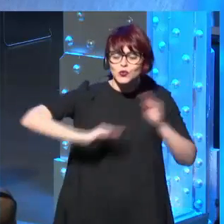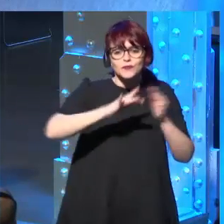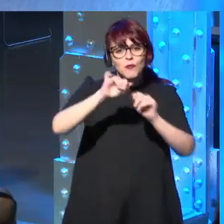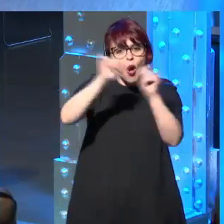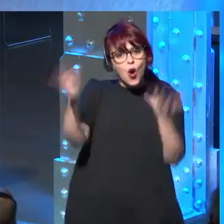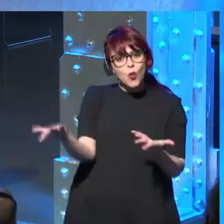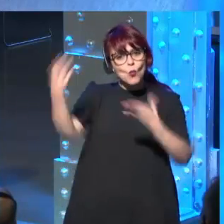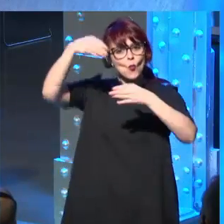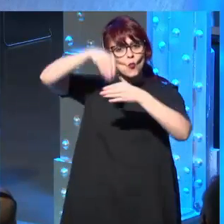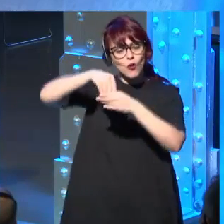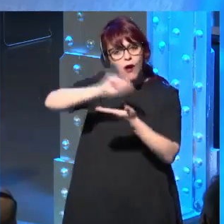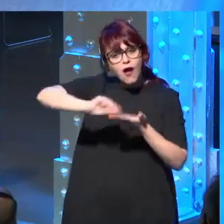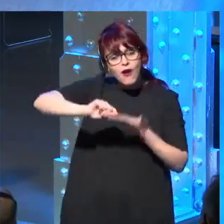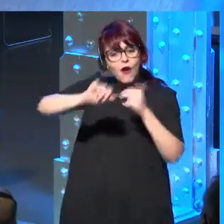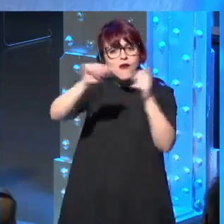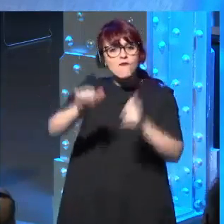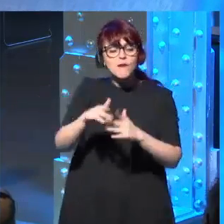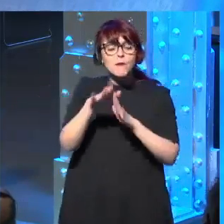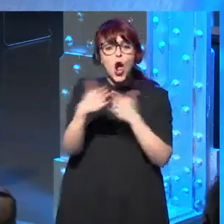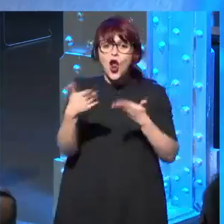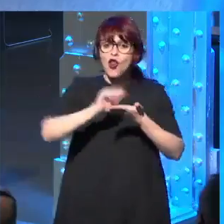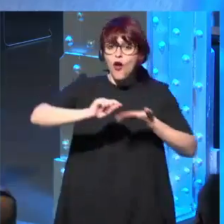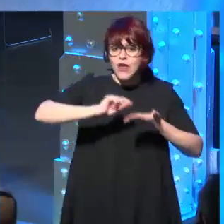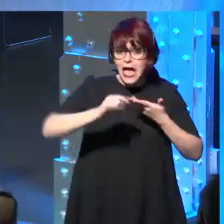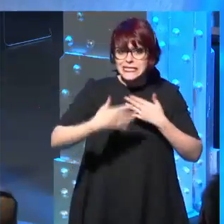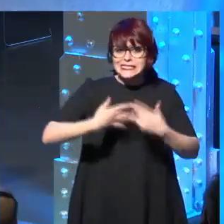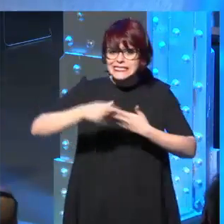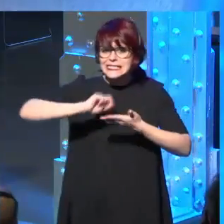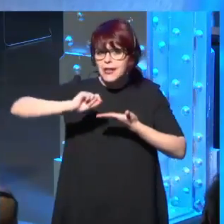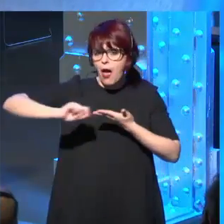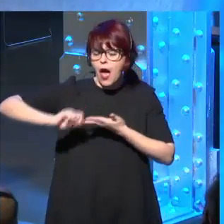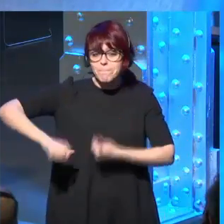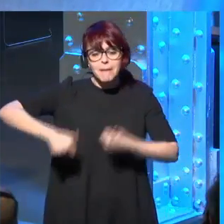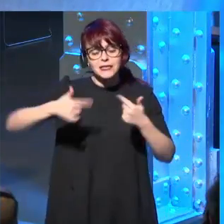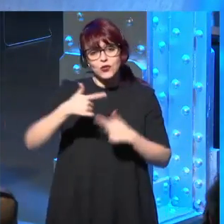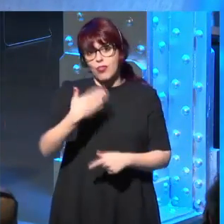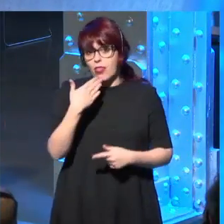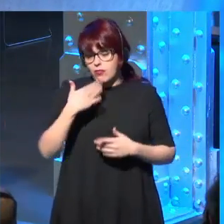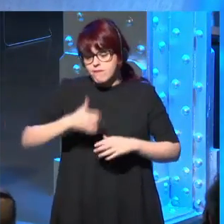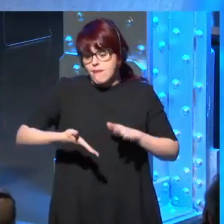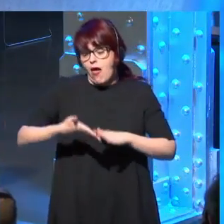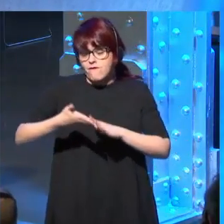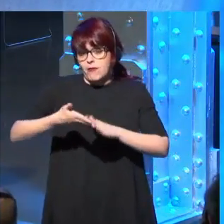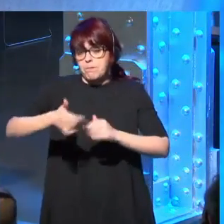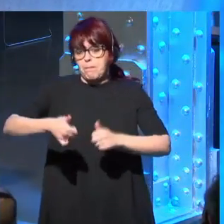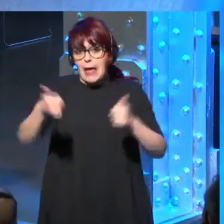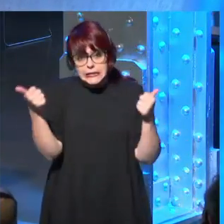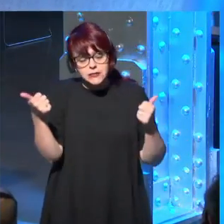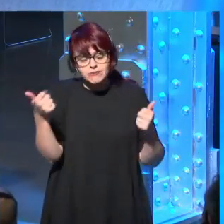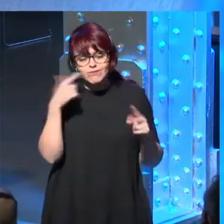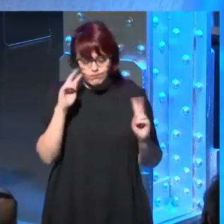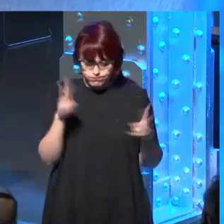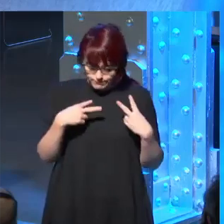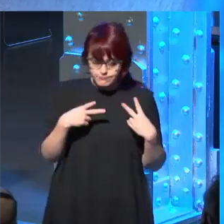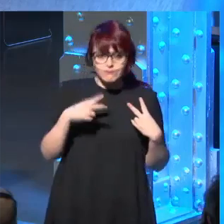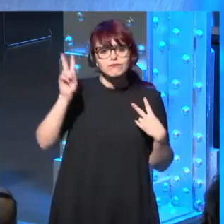the more I write novels, the more I think that my job is to hear